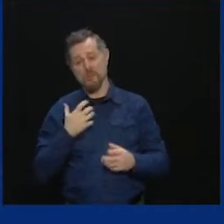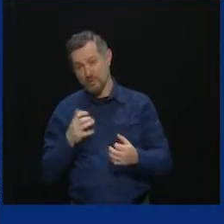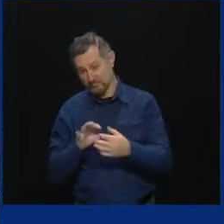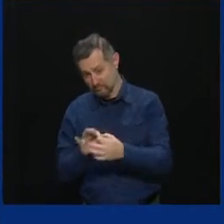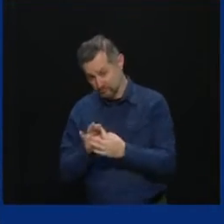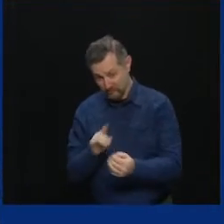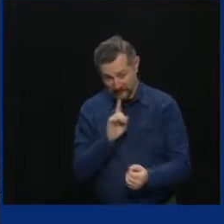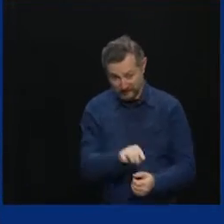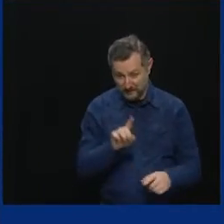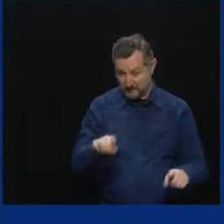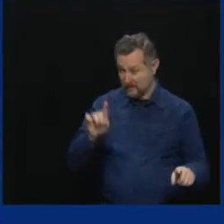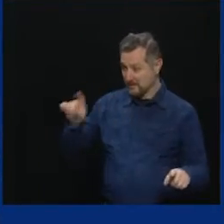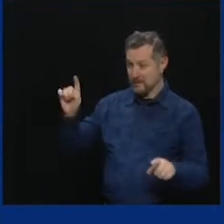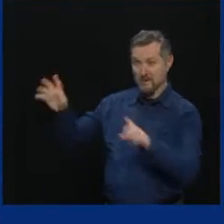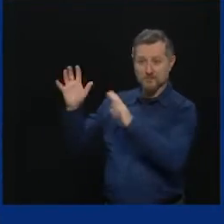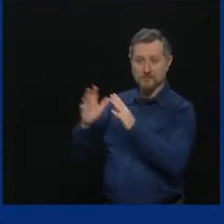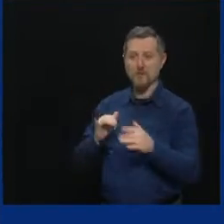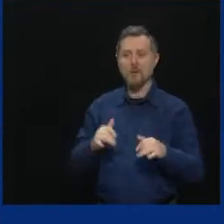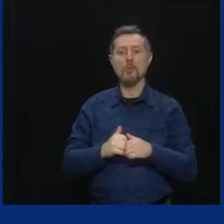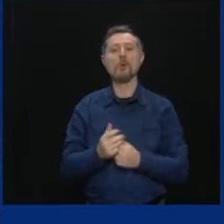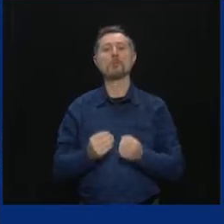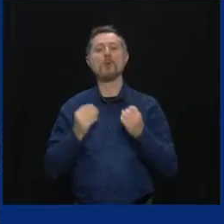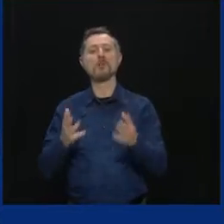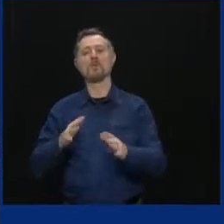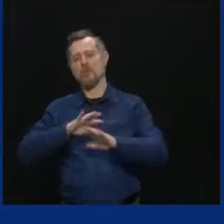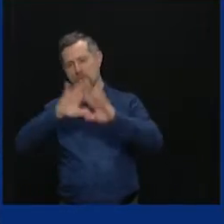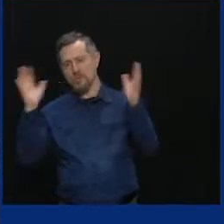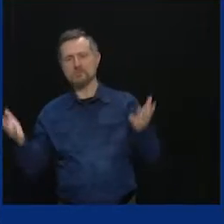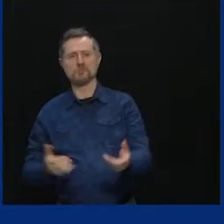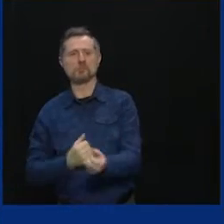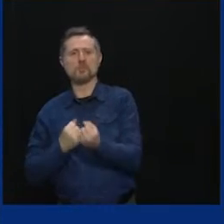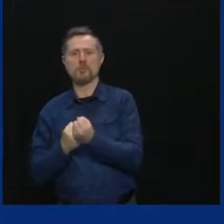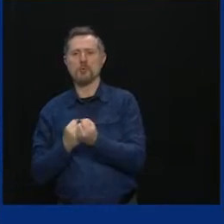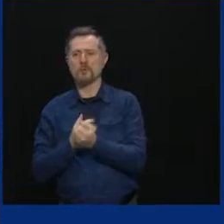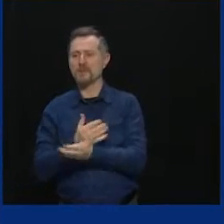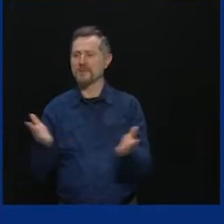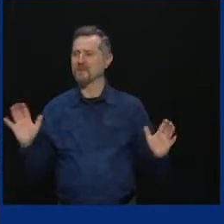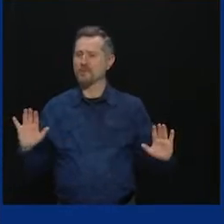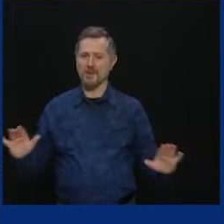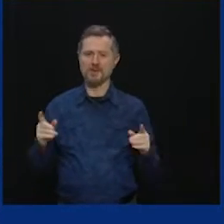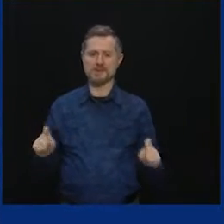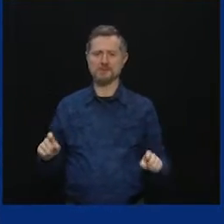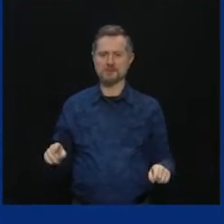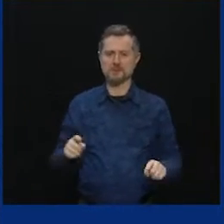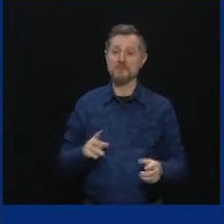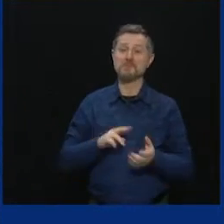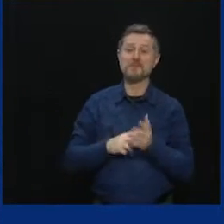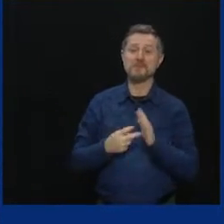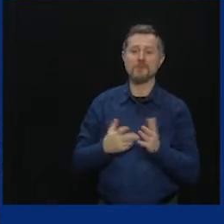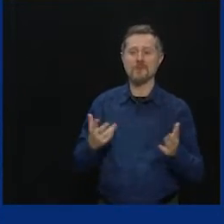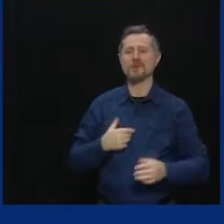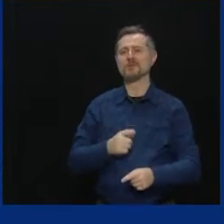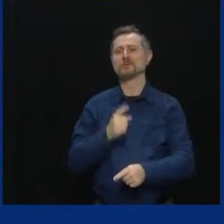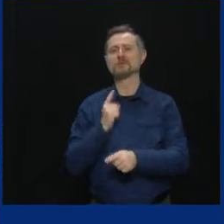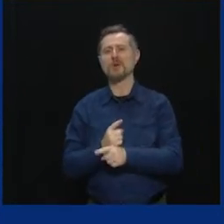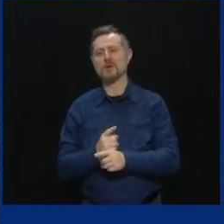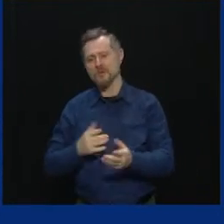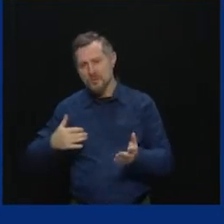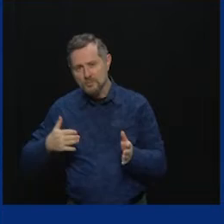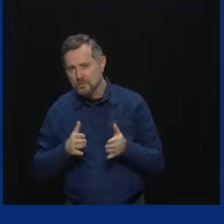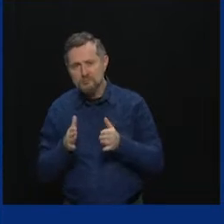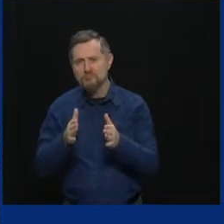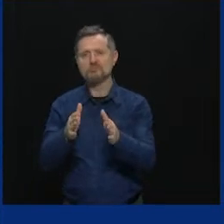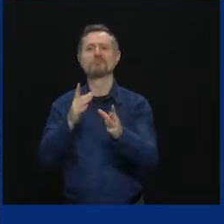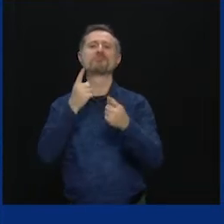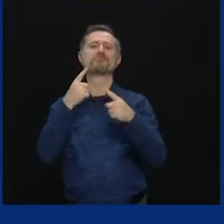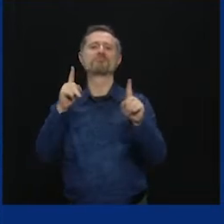and provide the holistic supports that they need, we could put them on the right track as well.